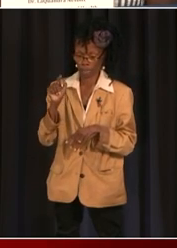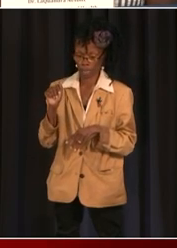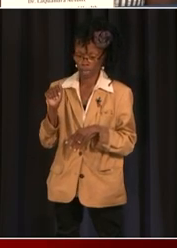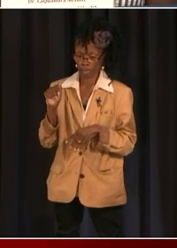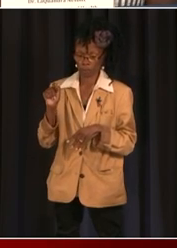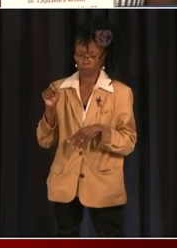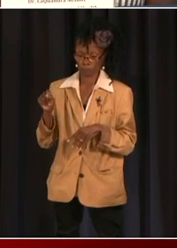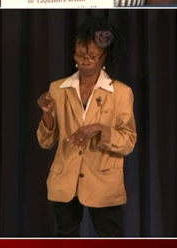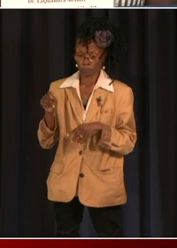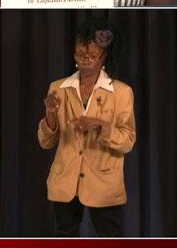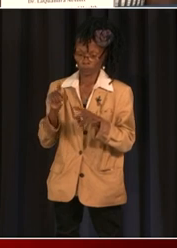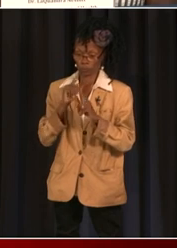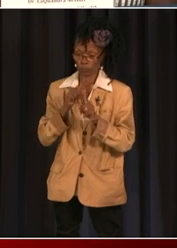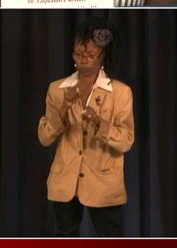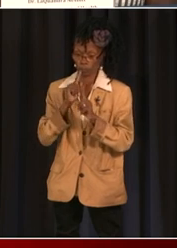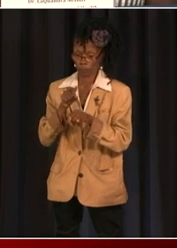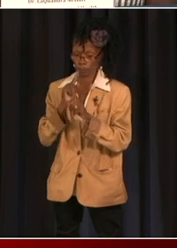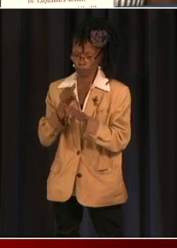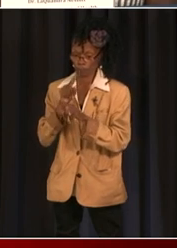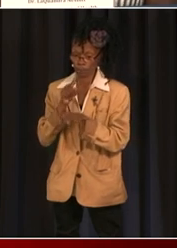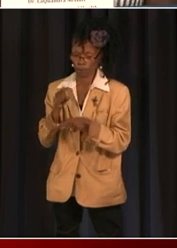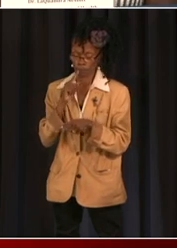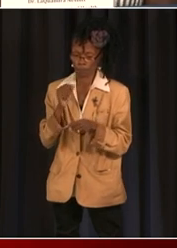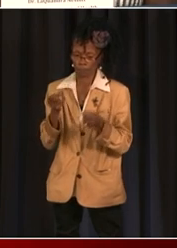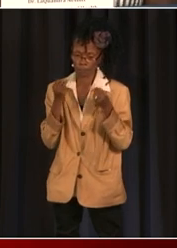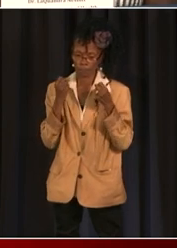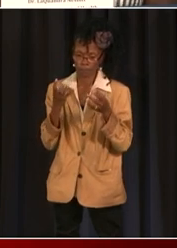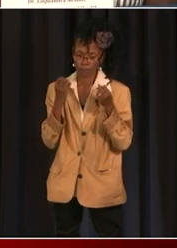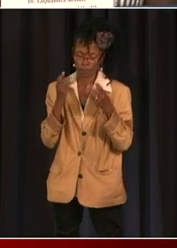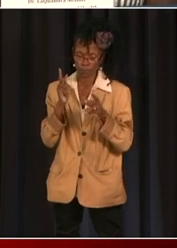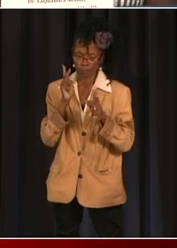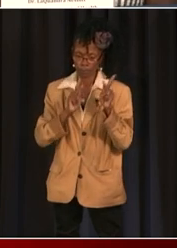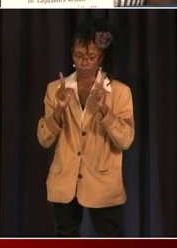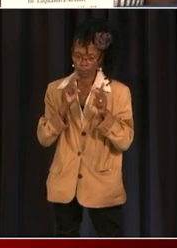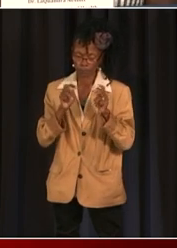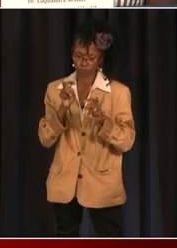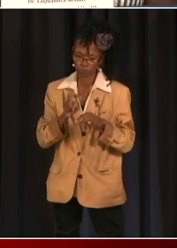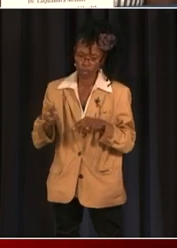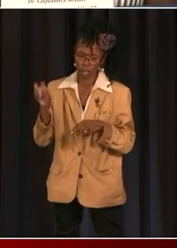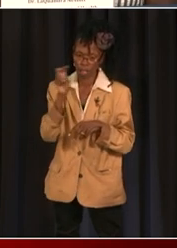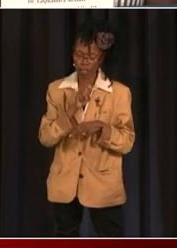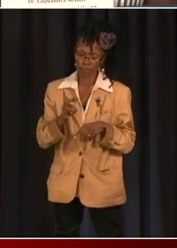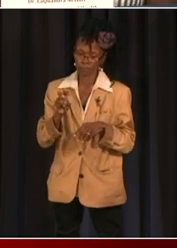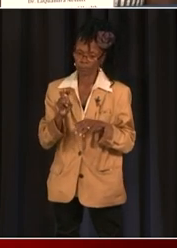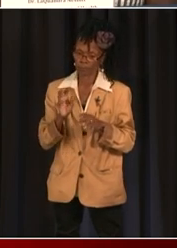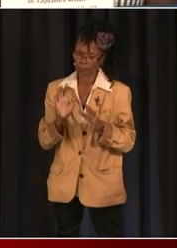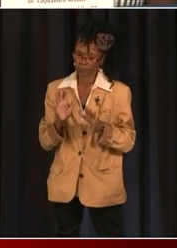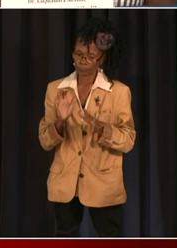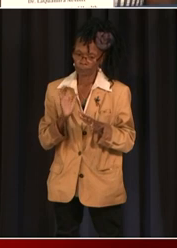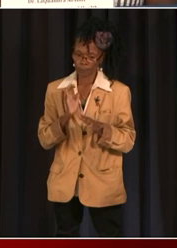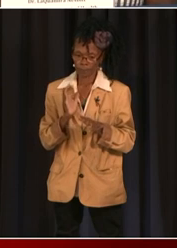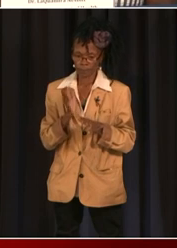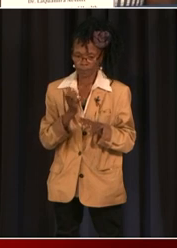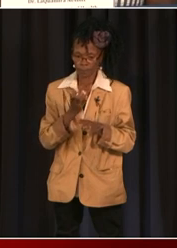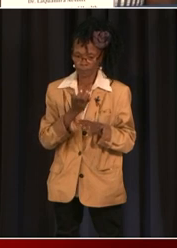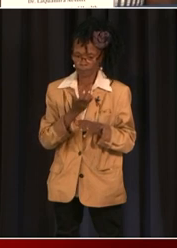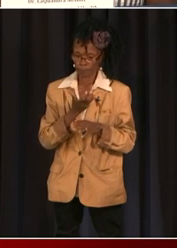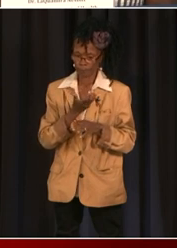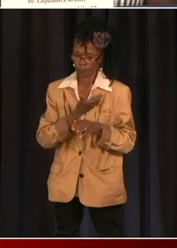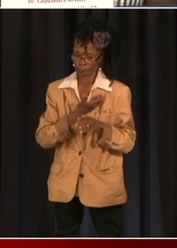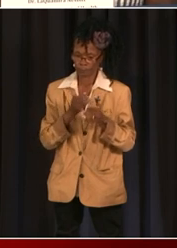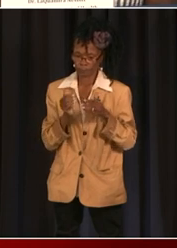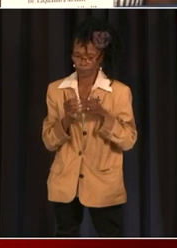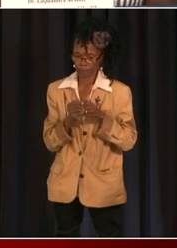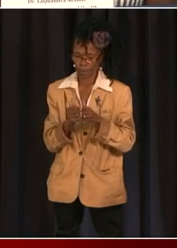and the imagery of people traveling. However, our travel guidance has remained consistent that unvaccinated